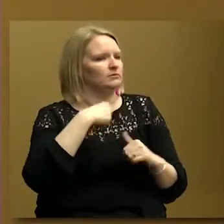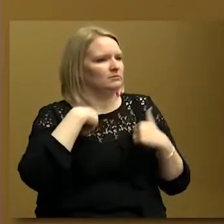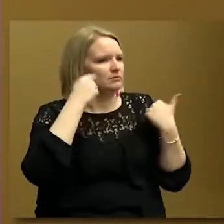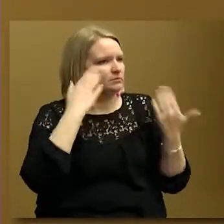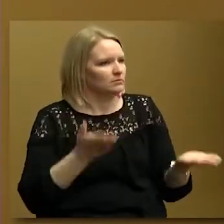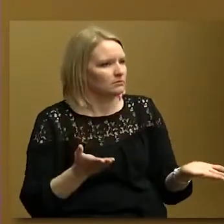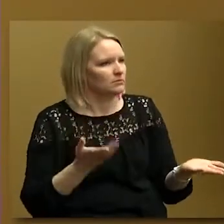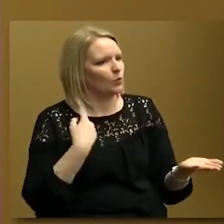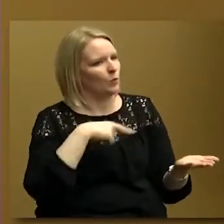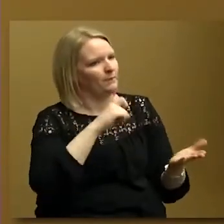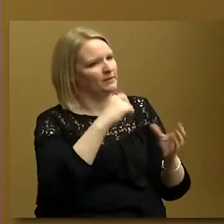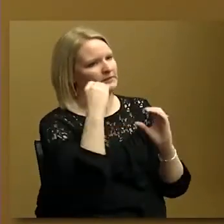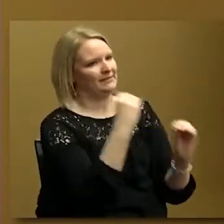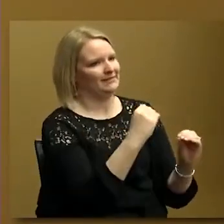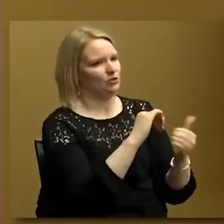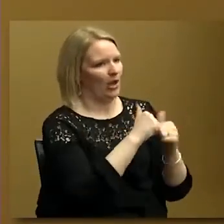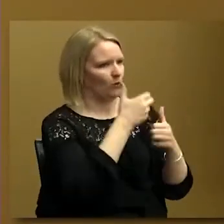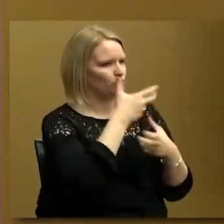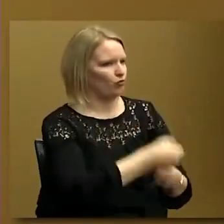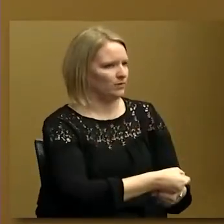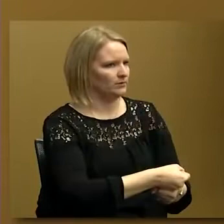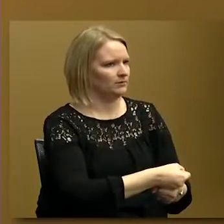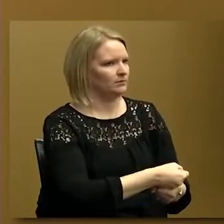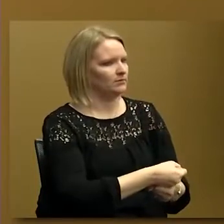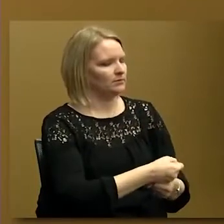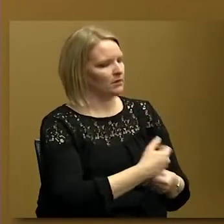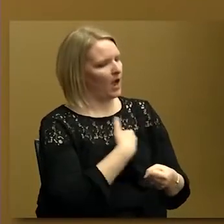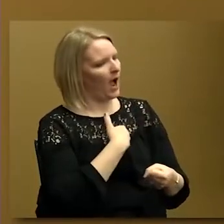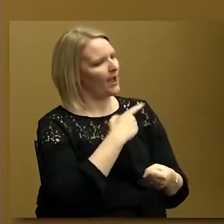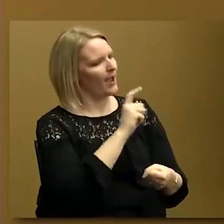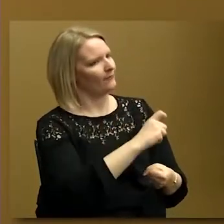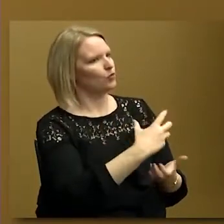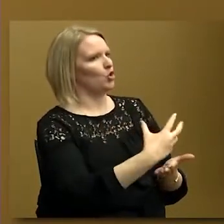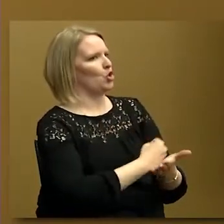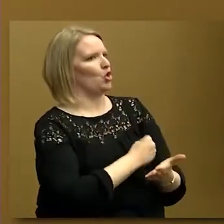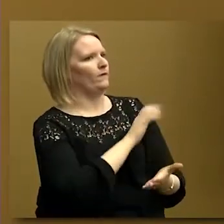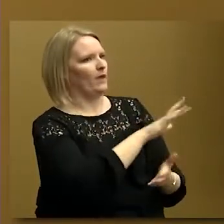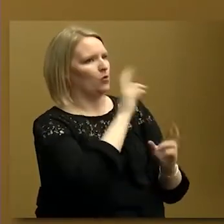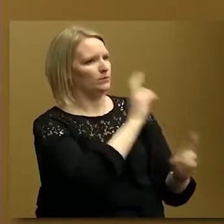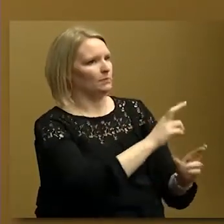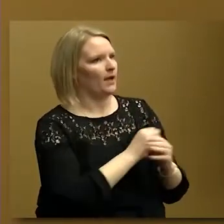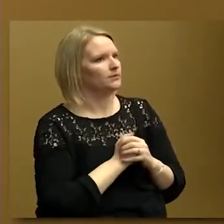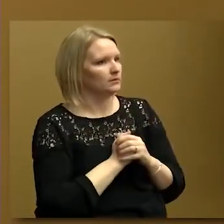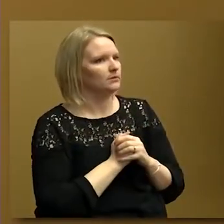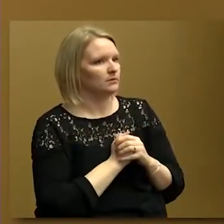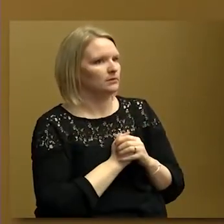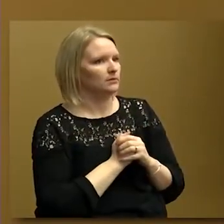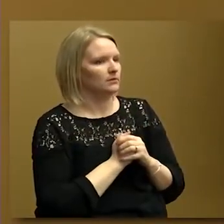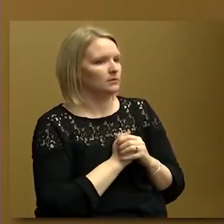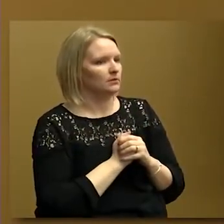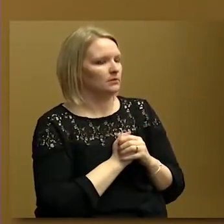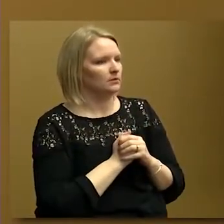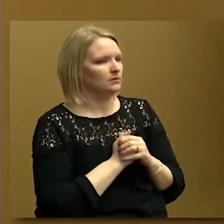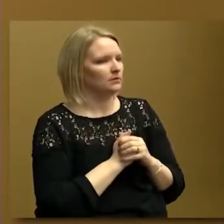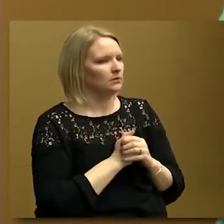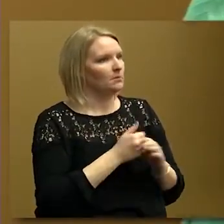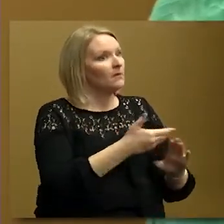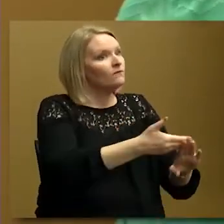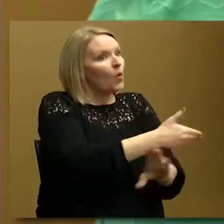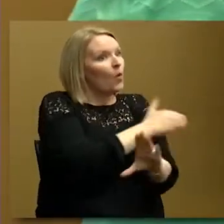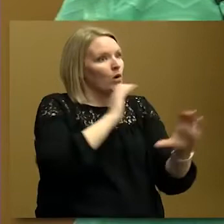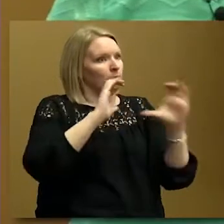And we have to teach it. We have to earn that respect and that trust before they do start